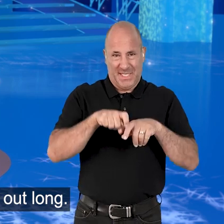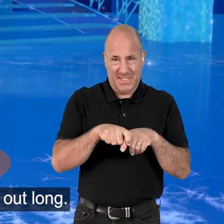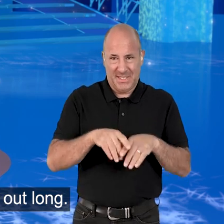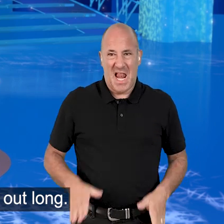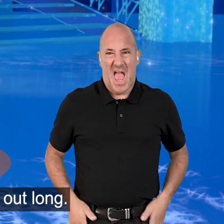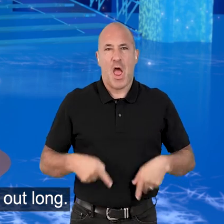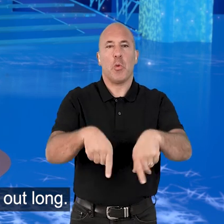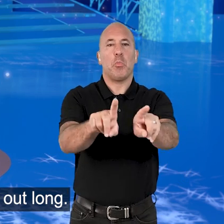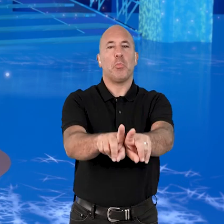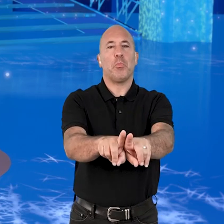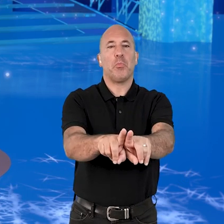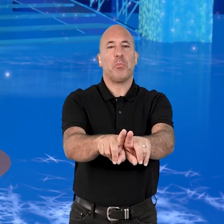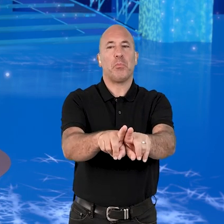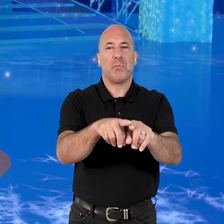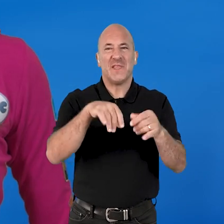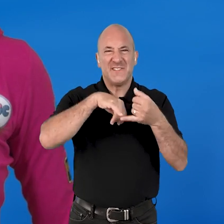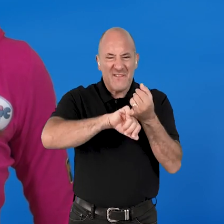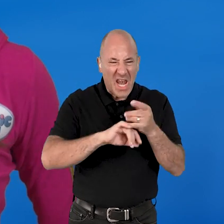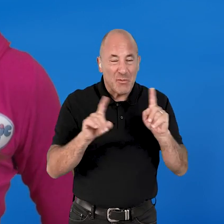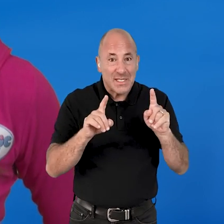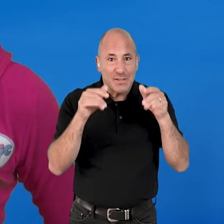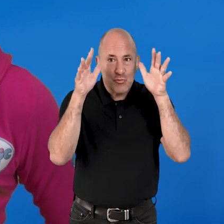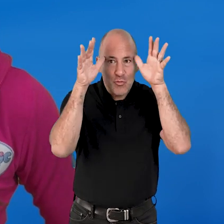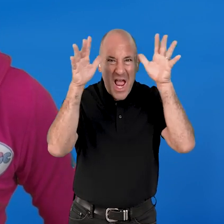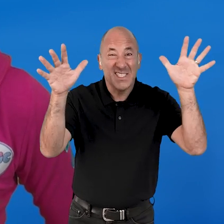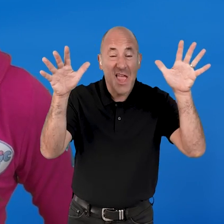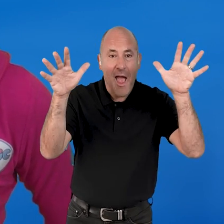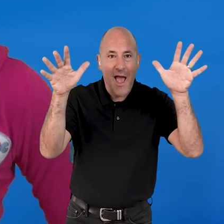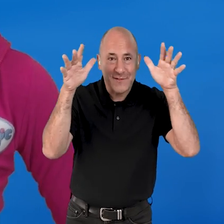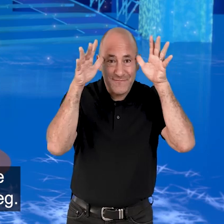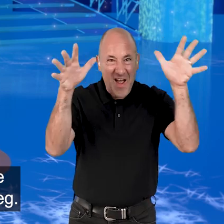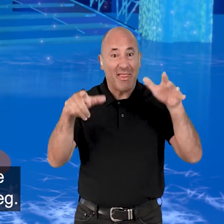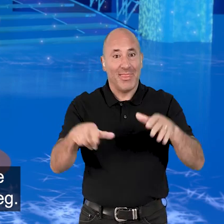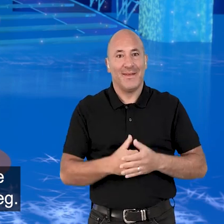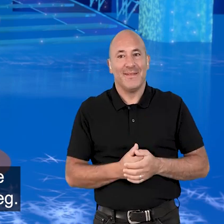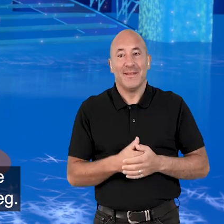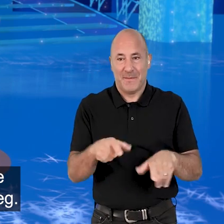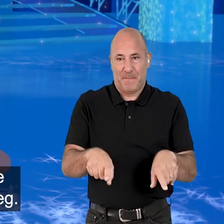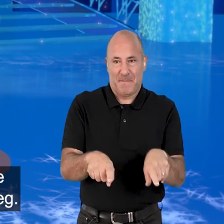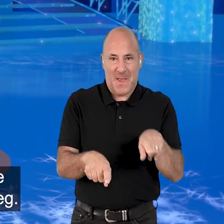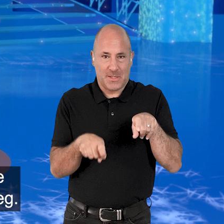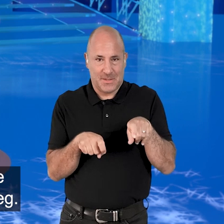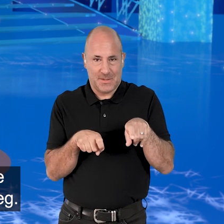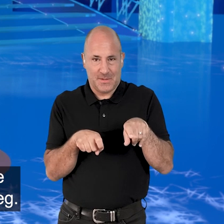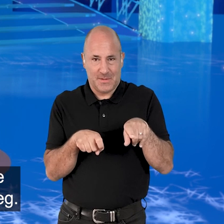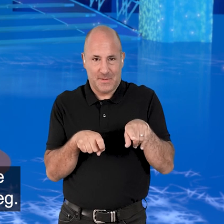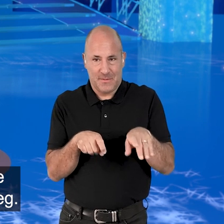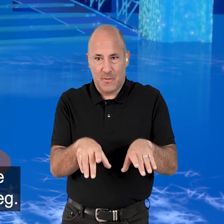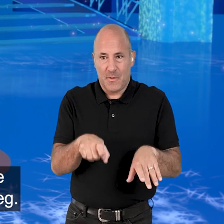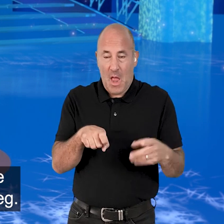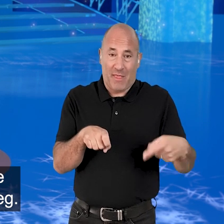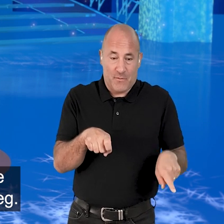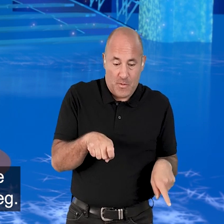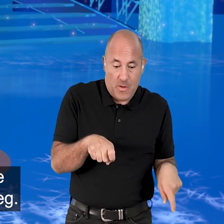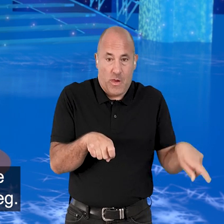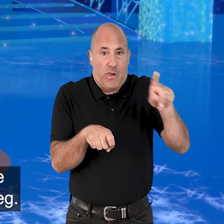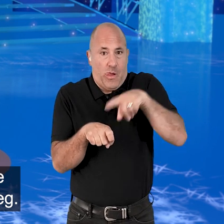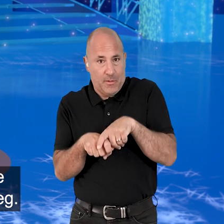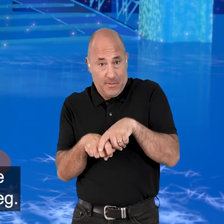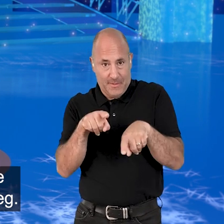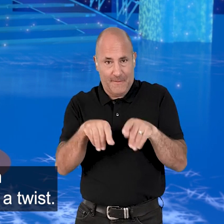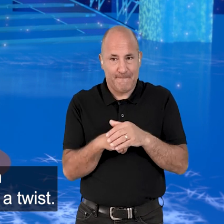bottoms, your legs out long. Sven is a reindeer. Bend your knee and take your foot over your other